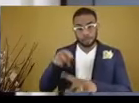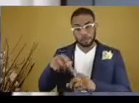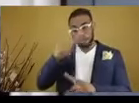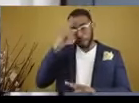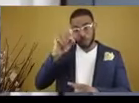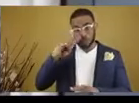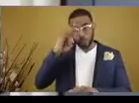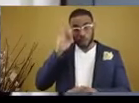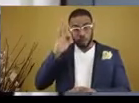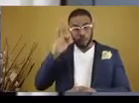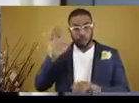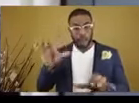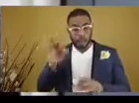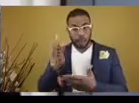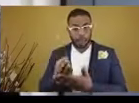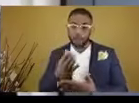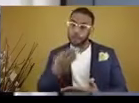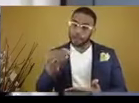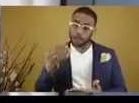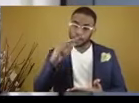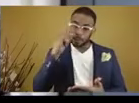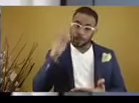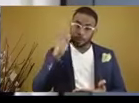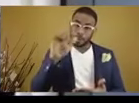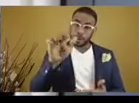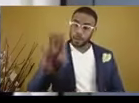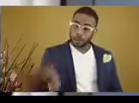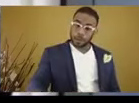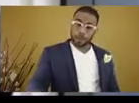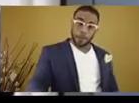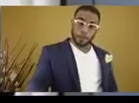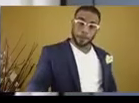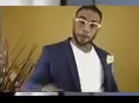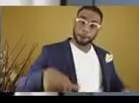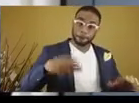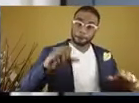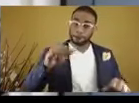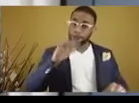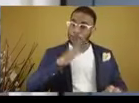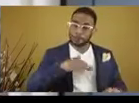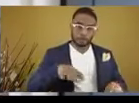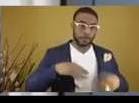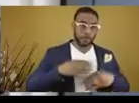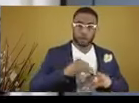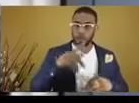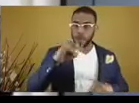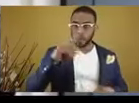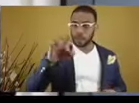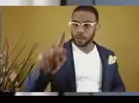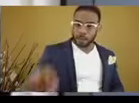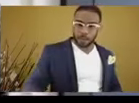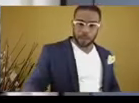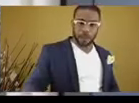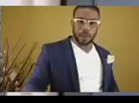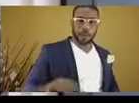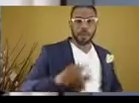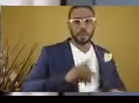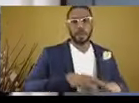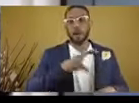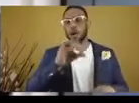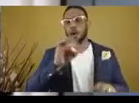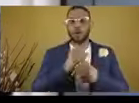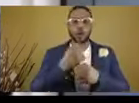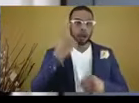Action Fund and the Black Futures Lab, host of Lady Don't Take No podcast, and of course, co-creator